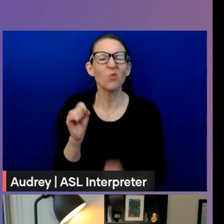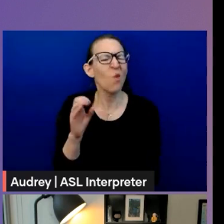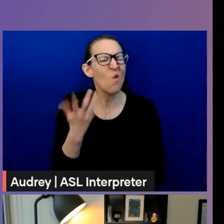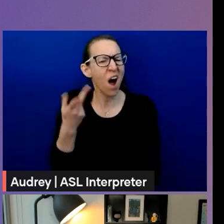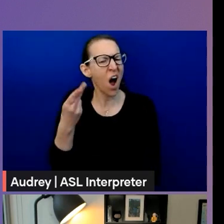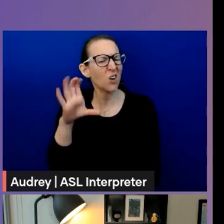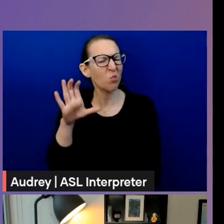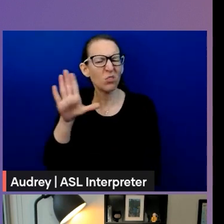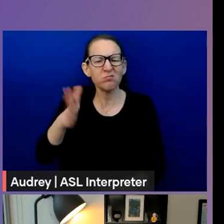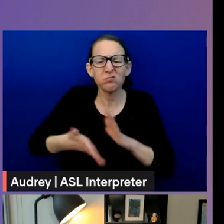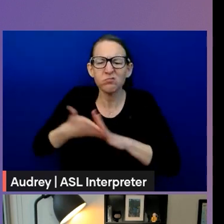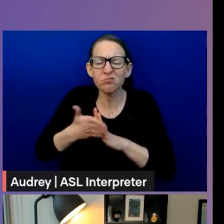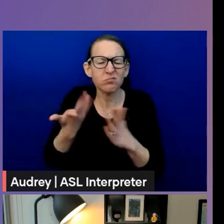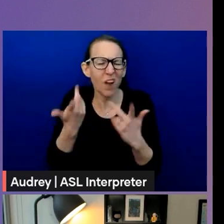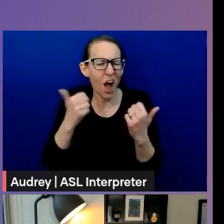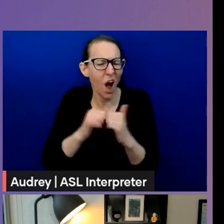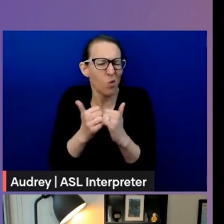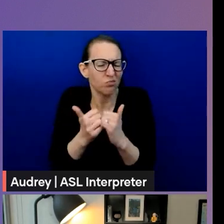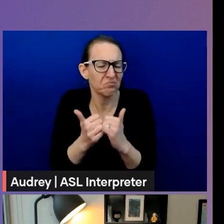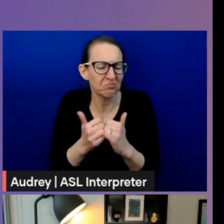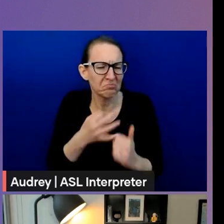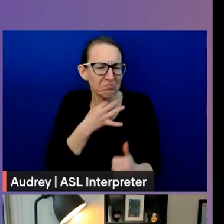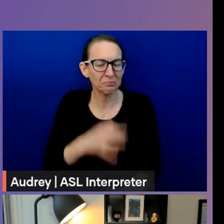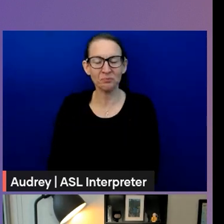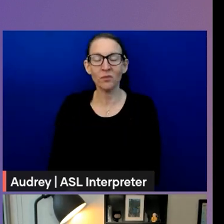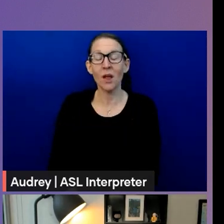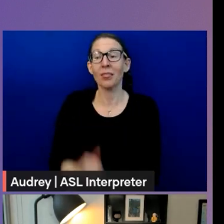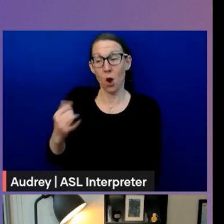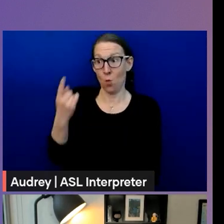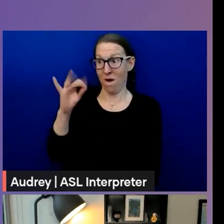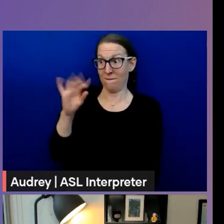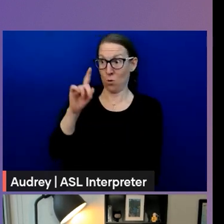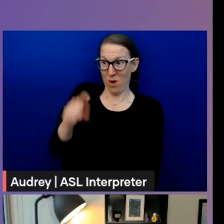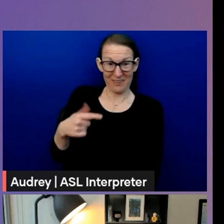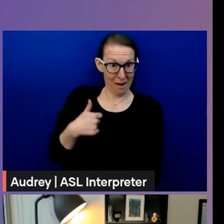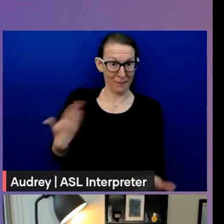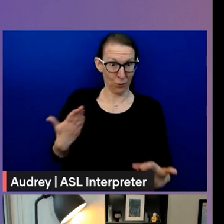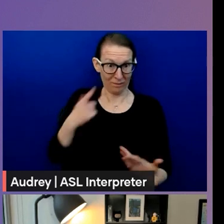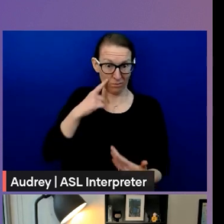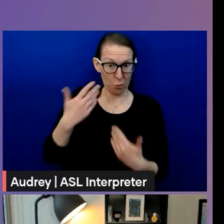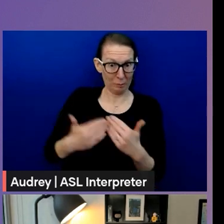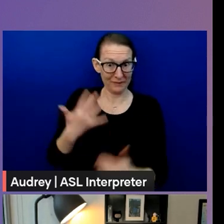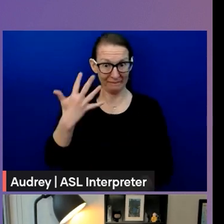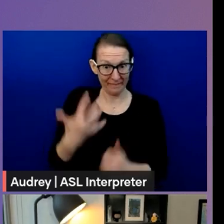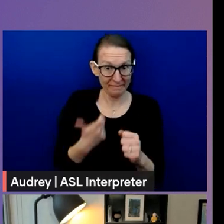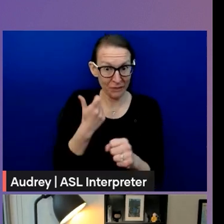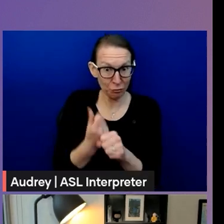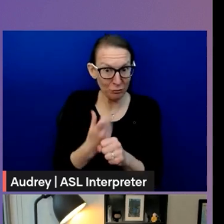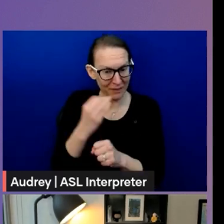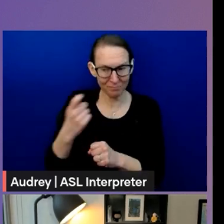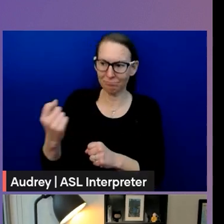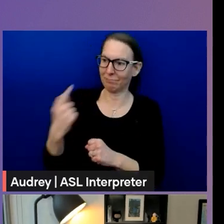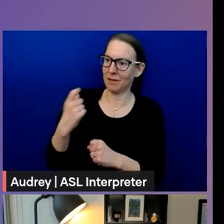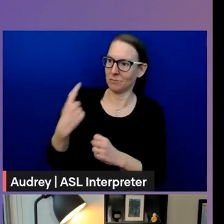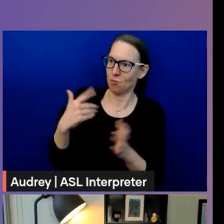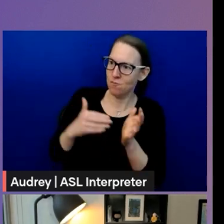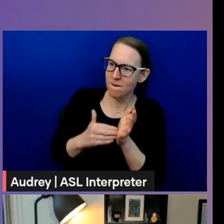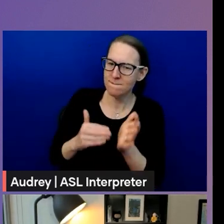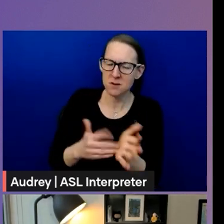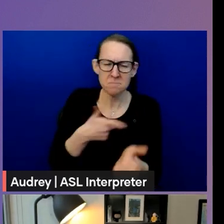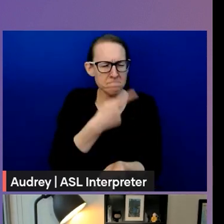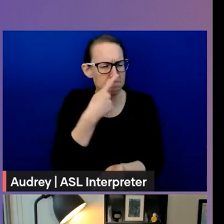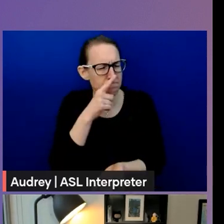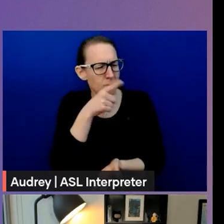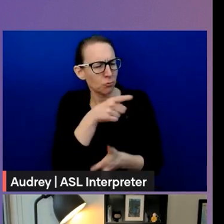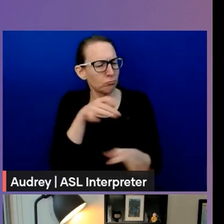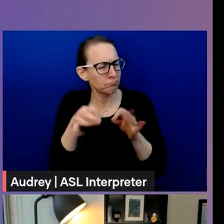work? This was one of the questions, and I've been with the company for almost 5 years, and I've been asked a lot, like could you just kind of